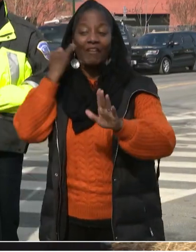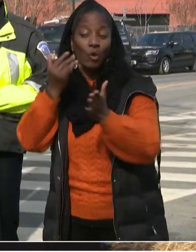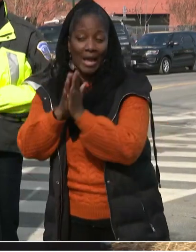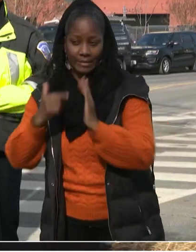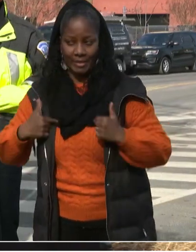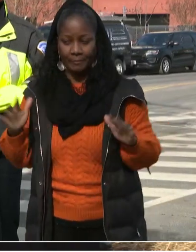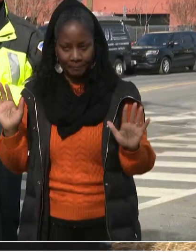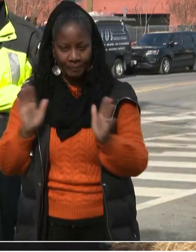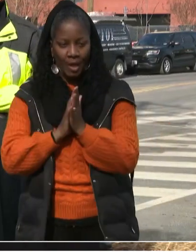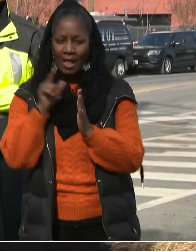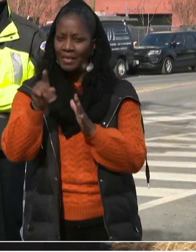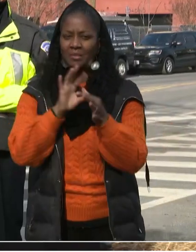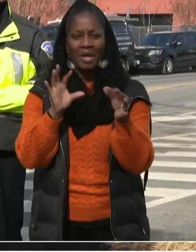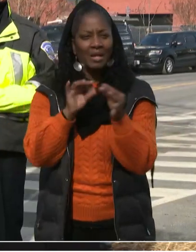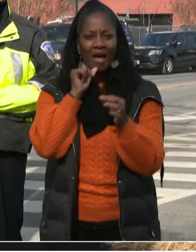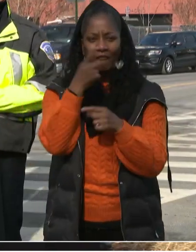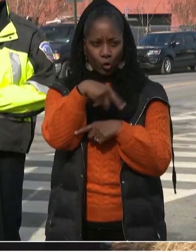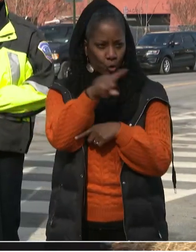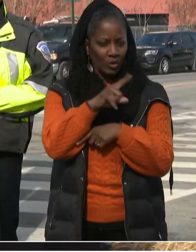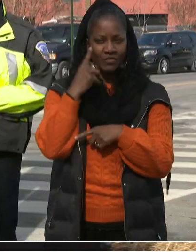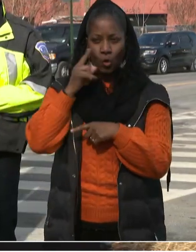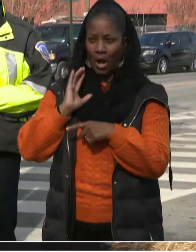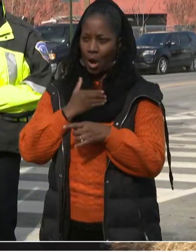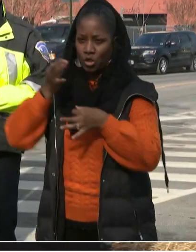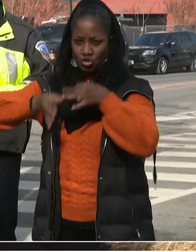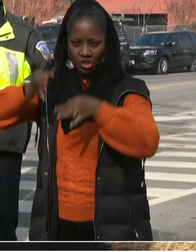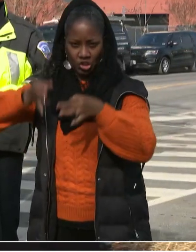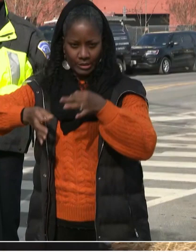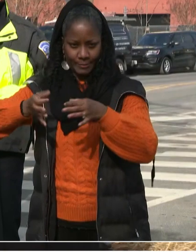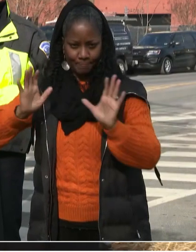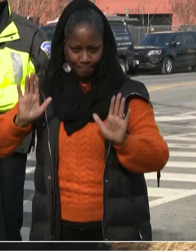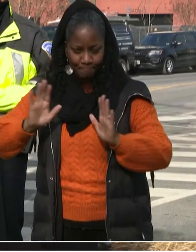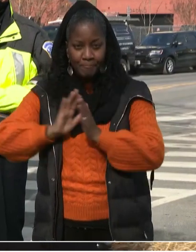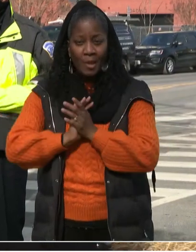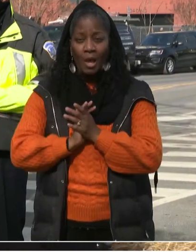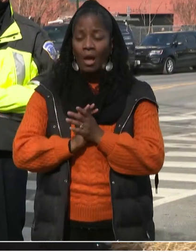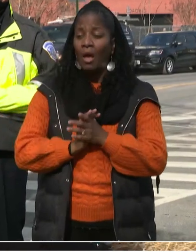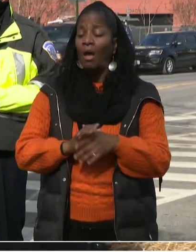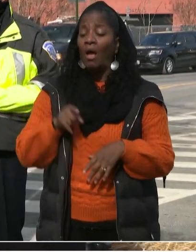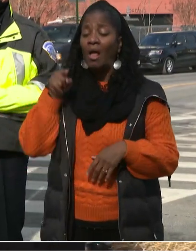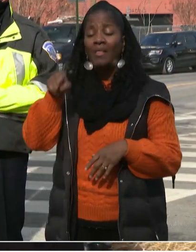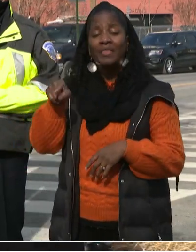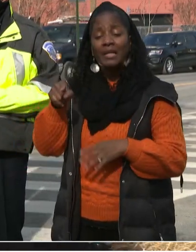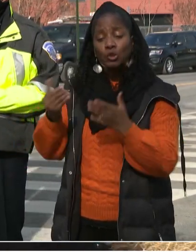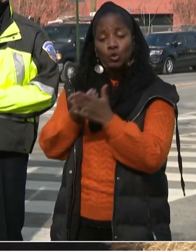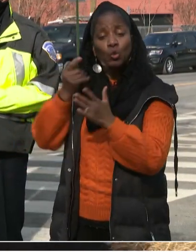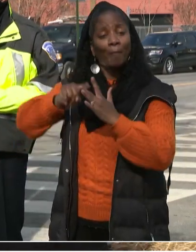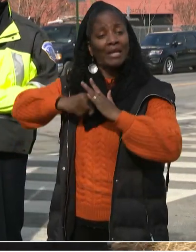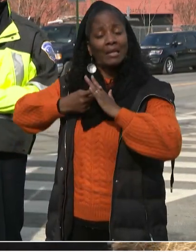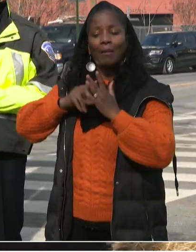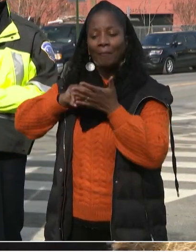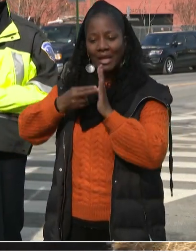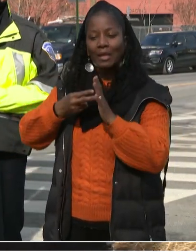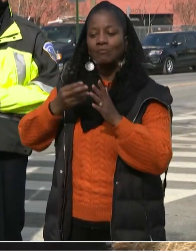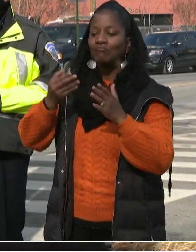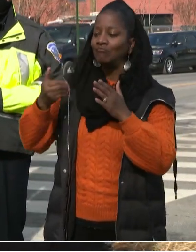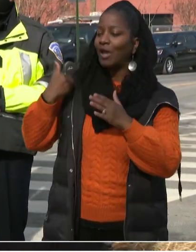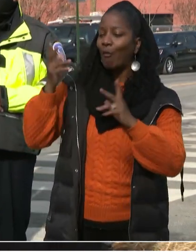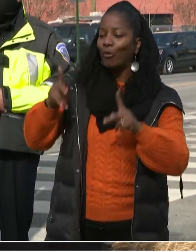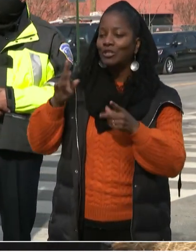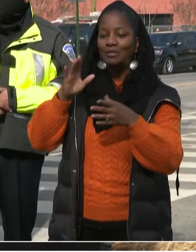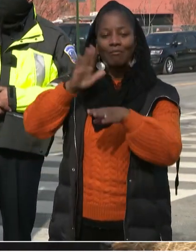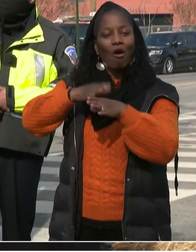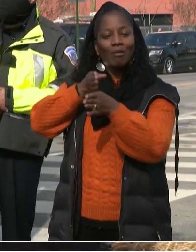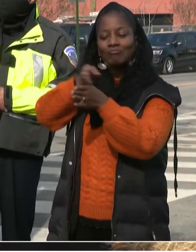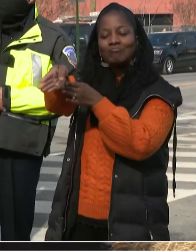message is not for you, it's for our judges. It is an opportunity for a young person to get on the right track, to get school, to get